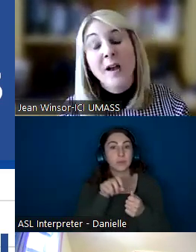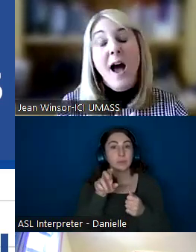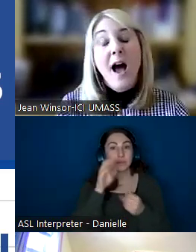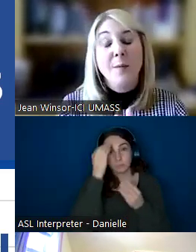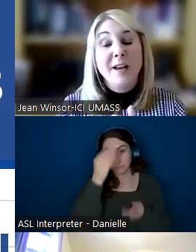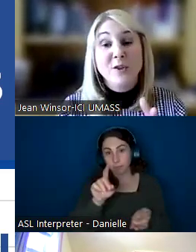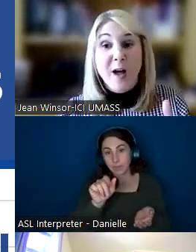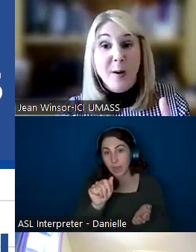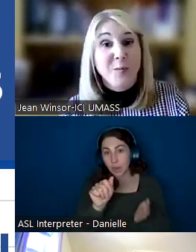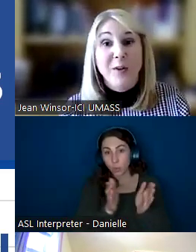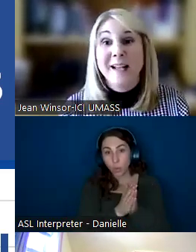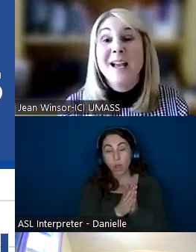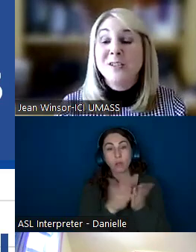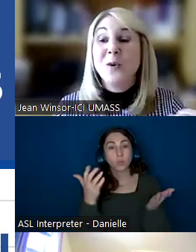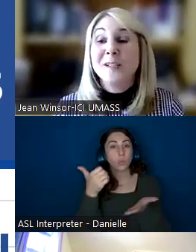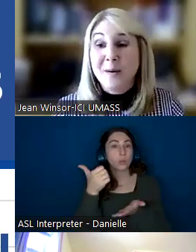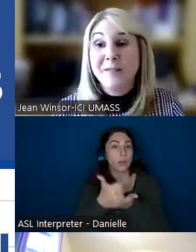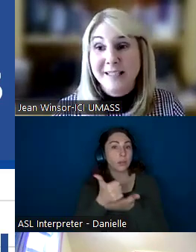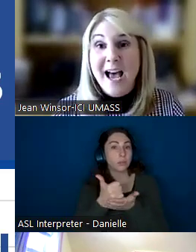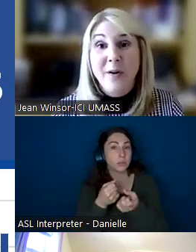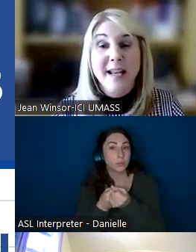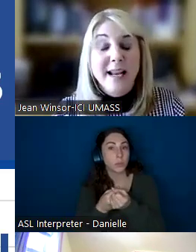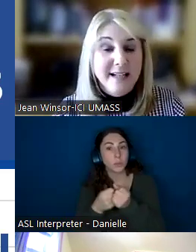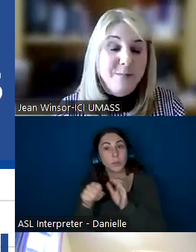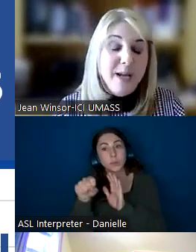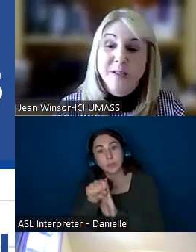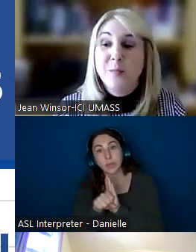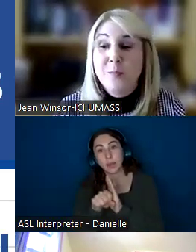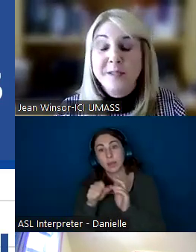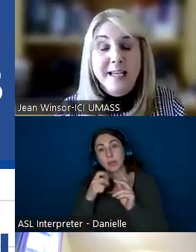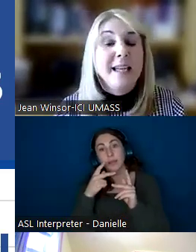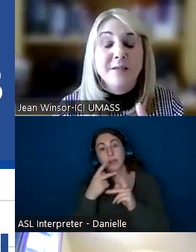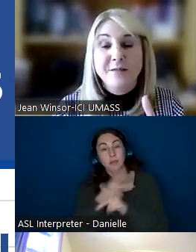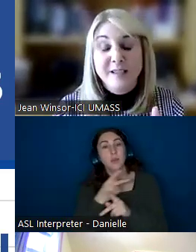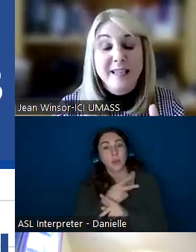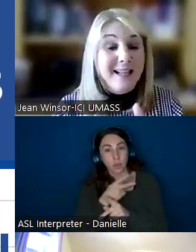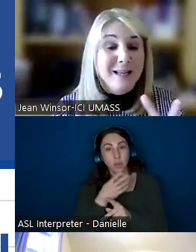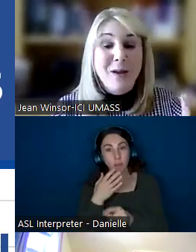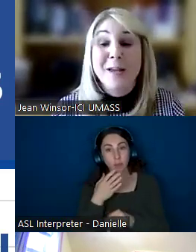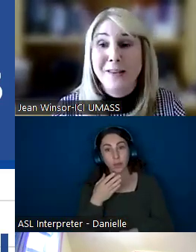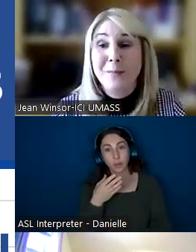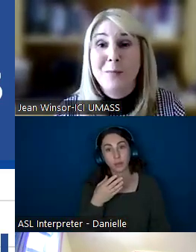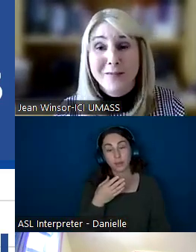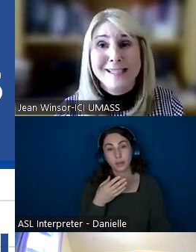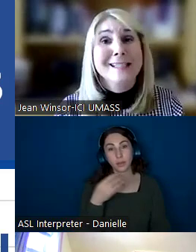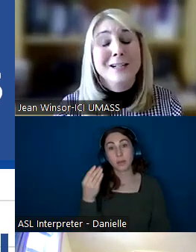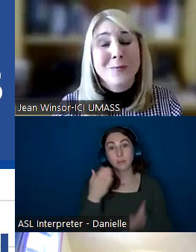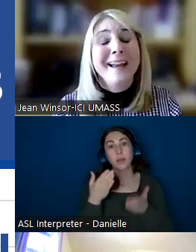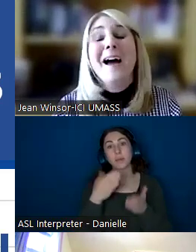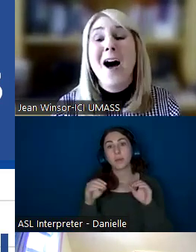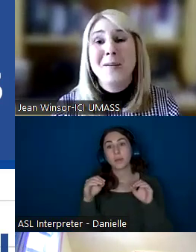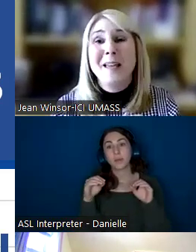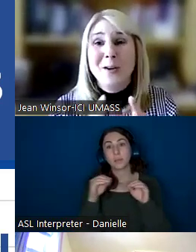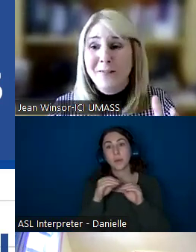to, as you're developing your plan, sort some of this out and be able to give things maybe in a little bit more of a succinct